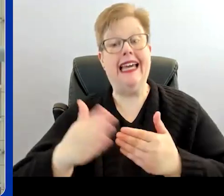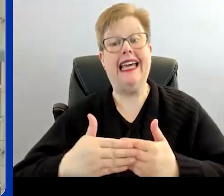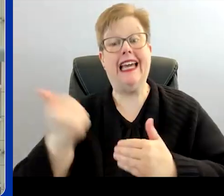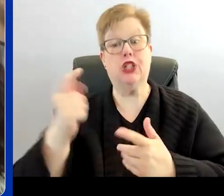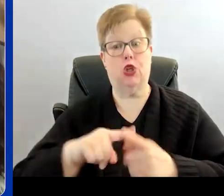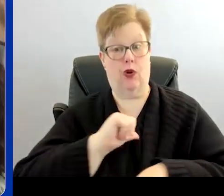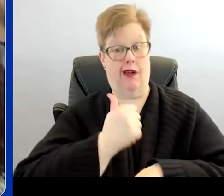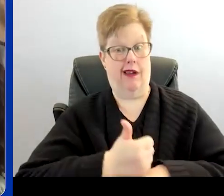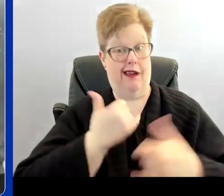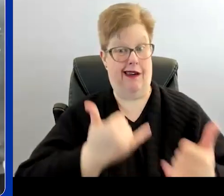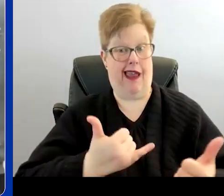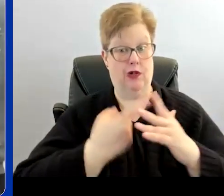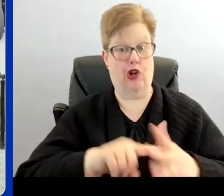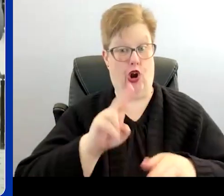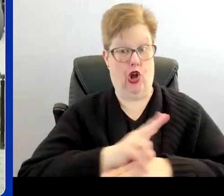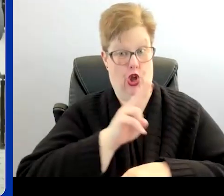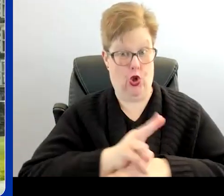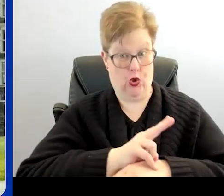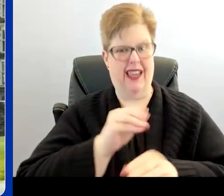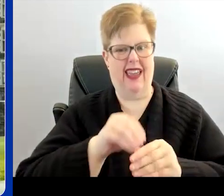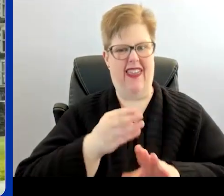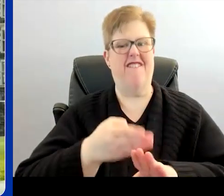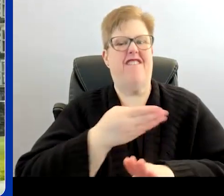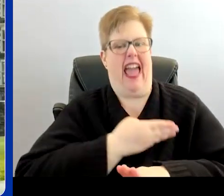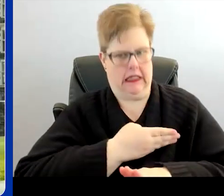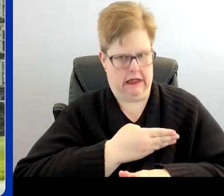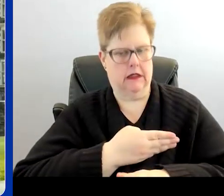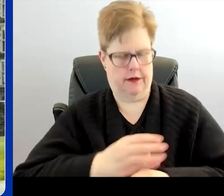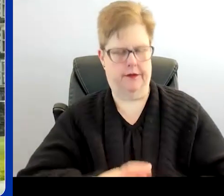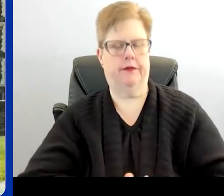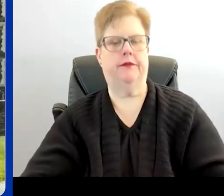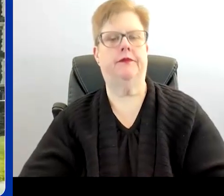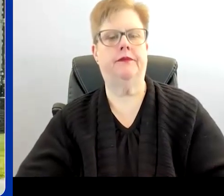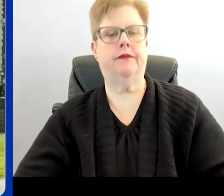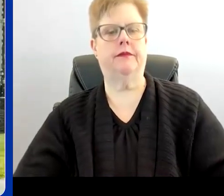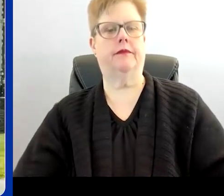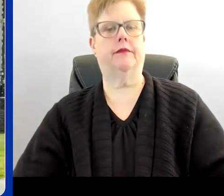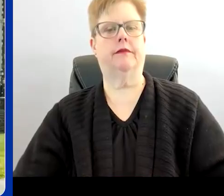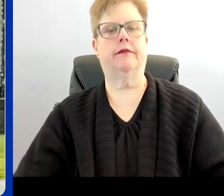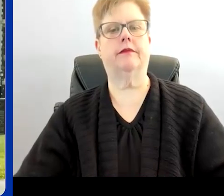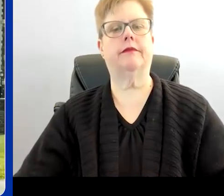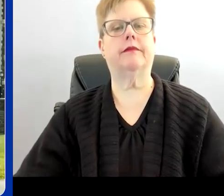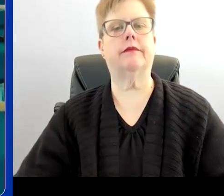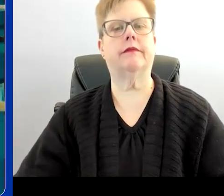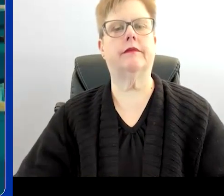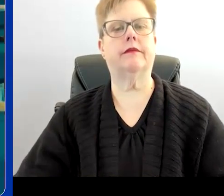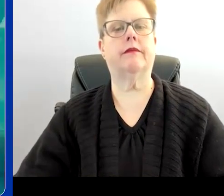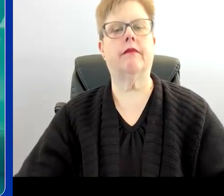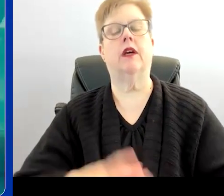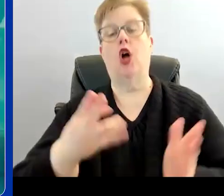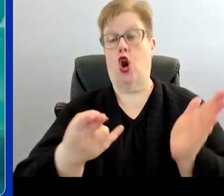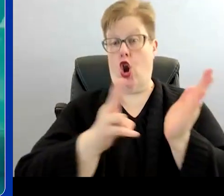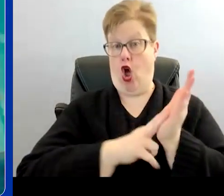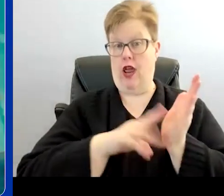to start using this if you have it set up in advance. So what you'll do to log into Brightspace is you